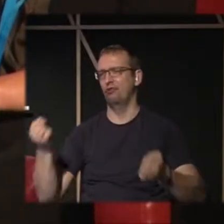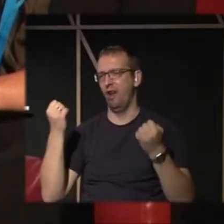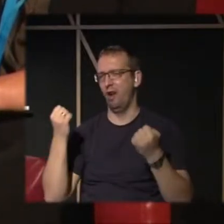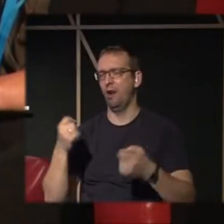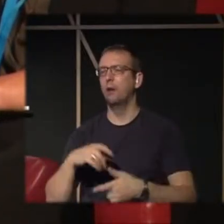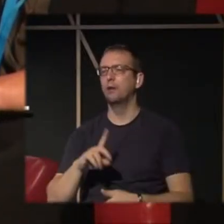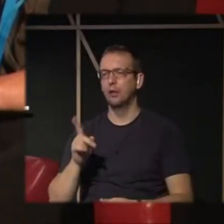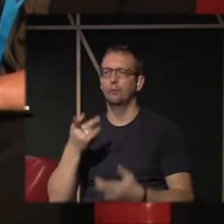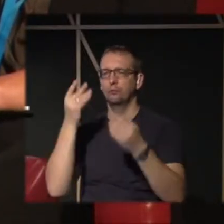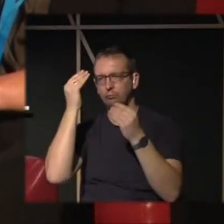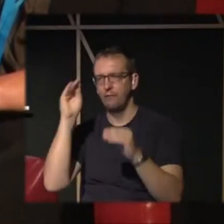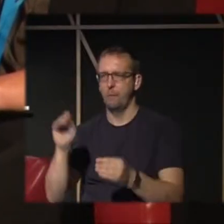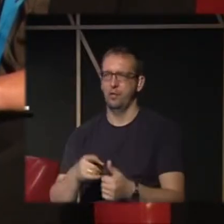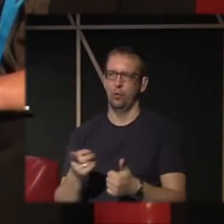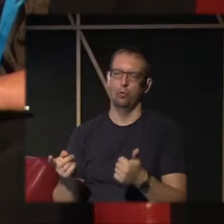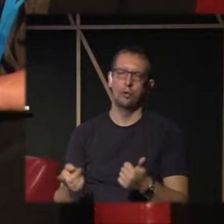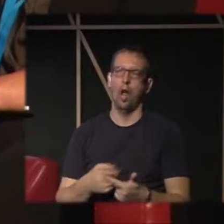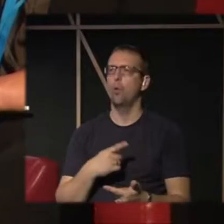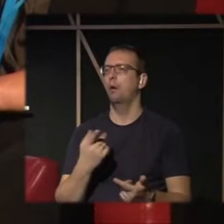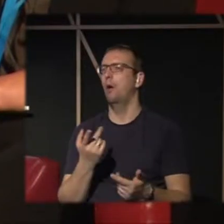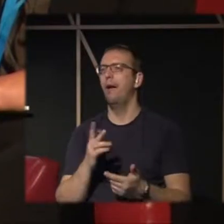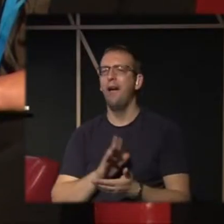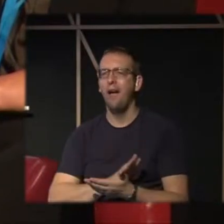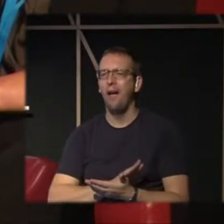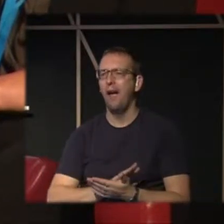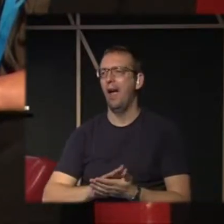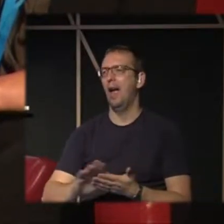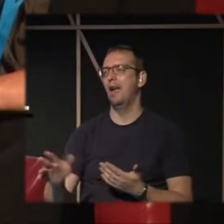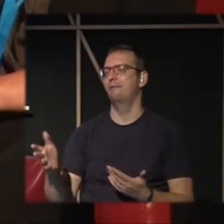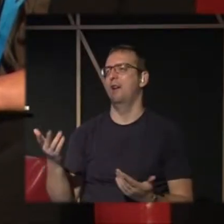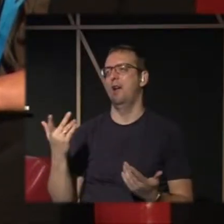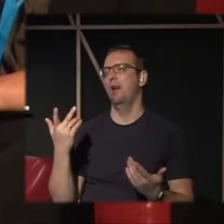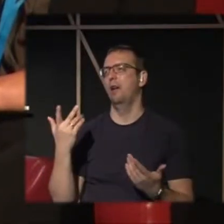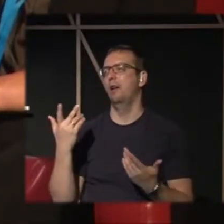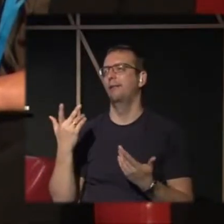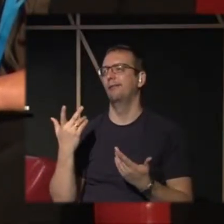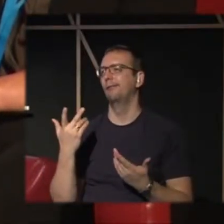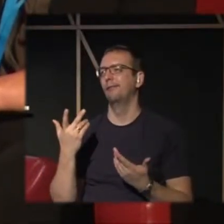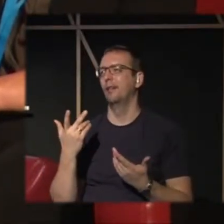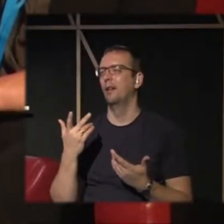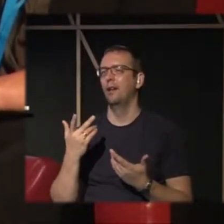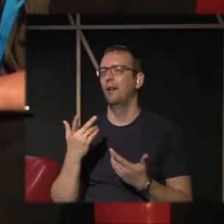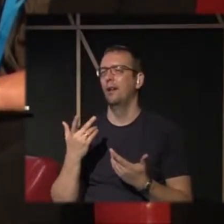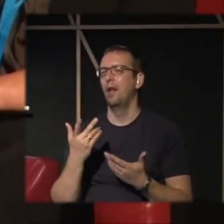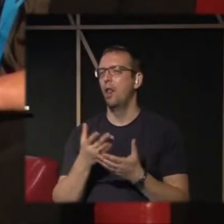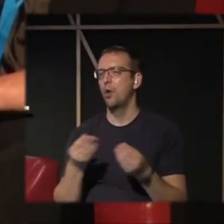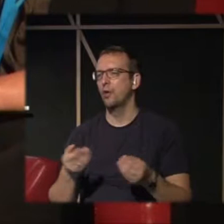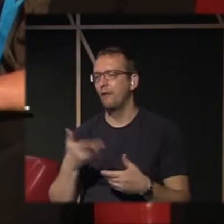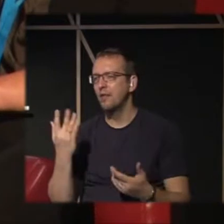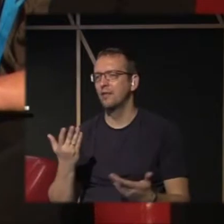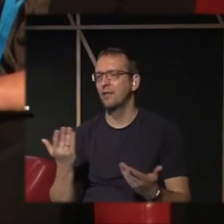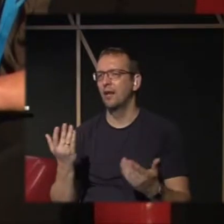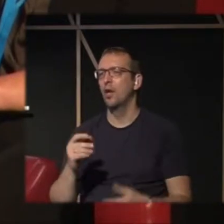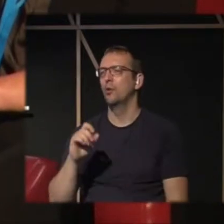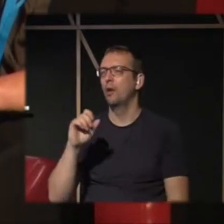colourblind supporter's point of view, a bit like we do with the disabled supporters matchday experience on the audits. I would say look